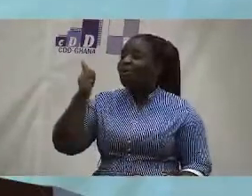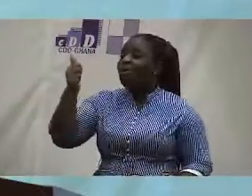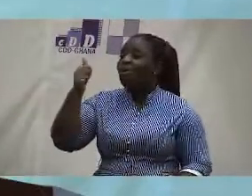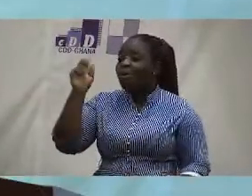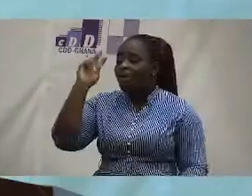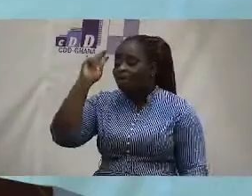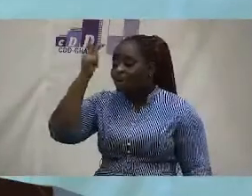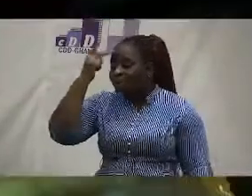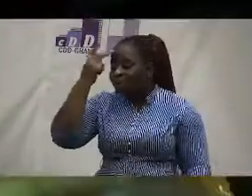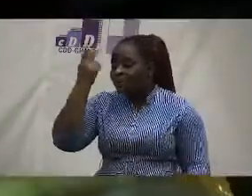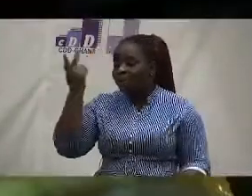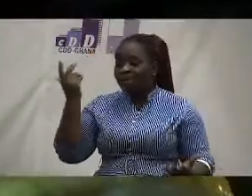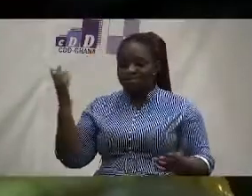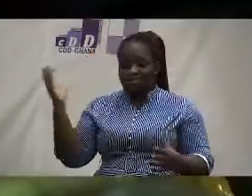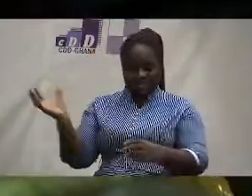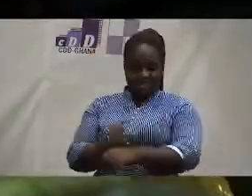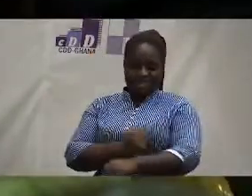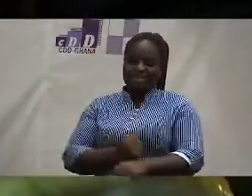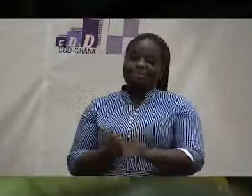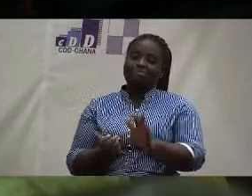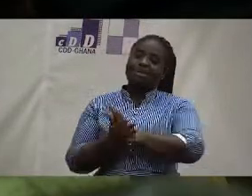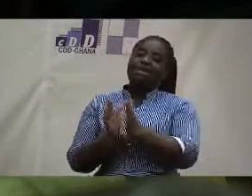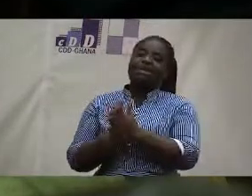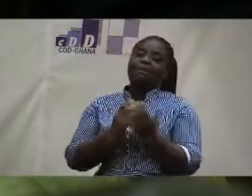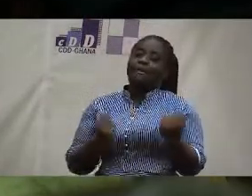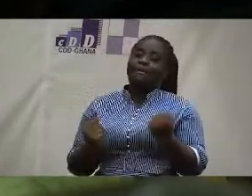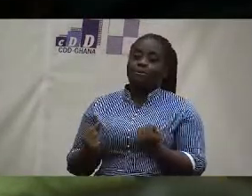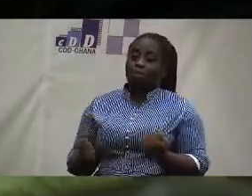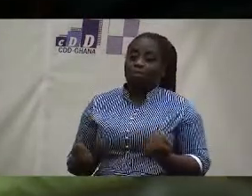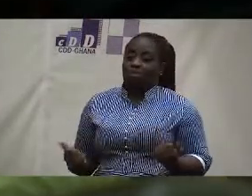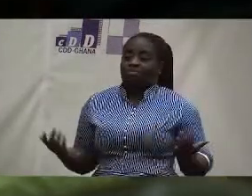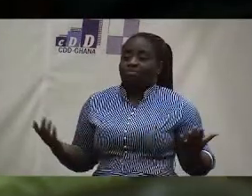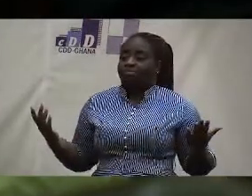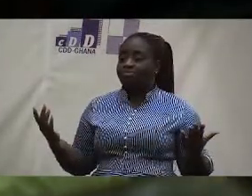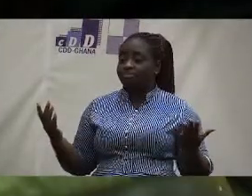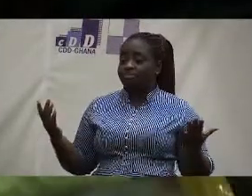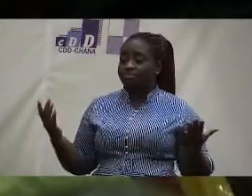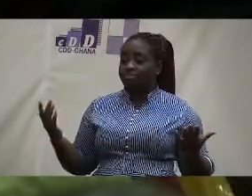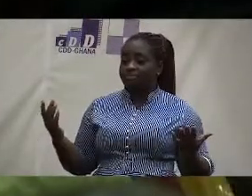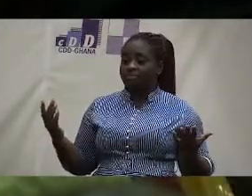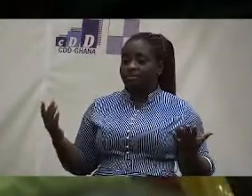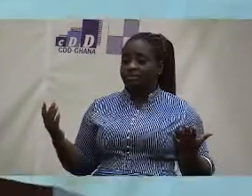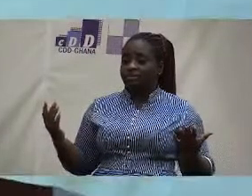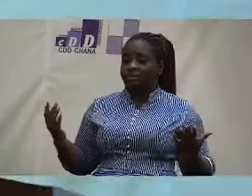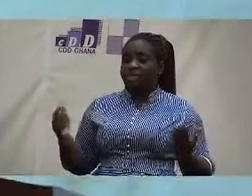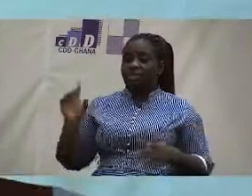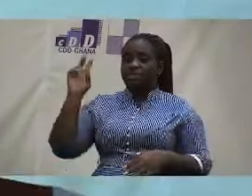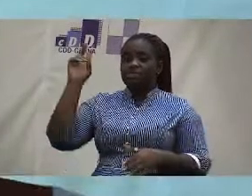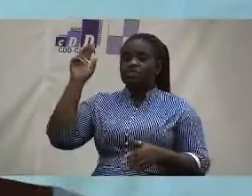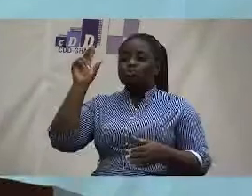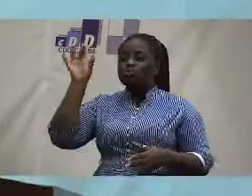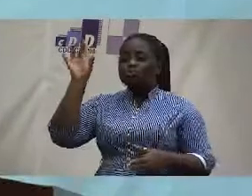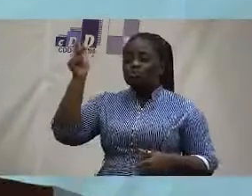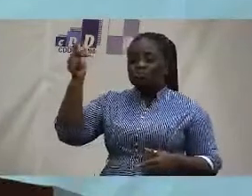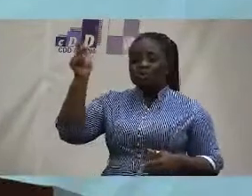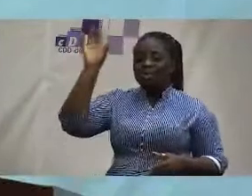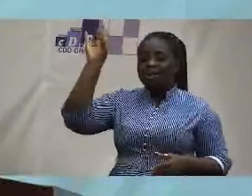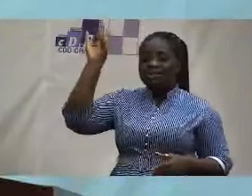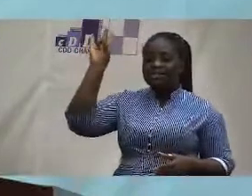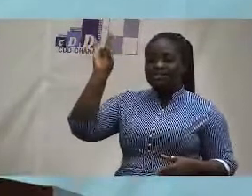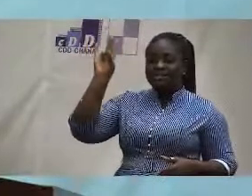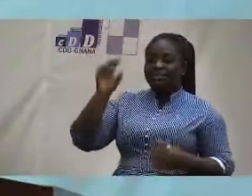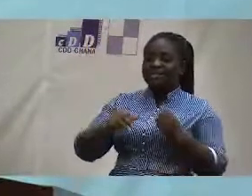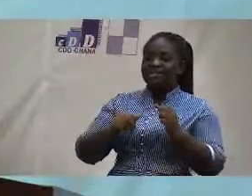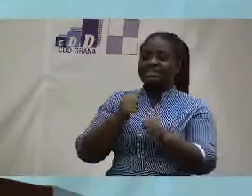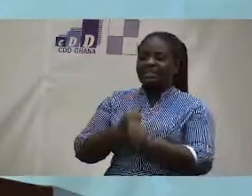political party to get into power. Even with the Blaise Compaoré CDP, in his 27 years, he